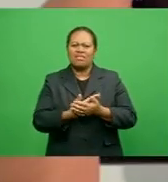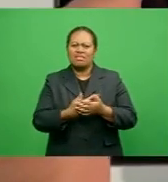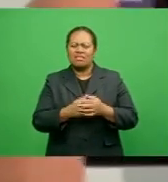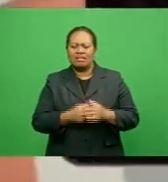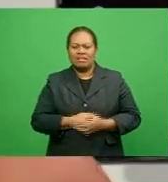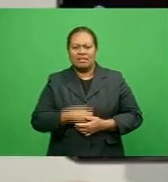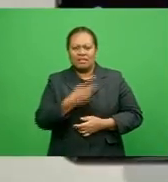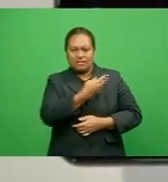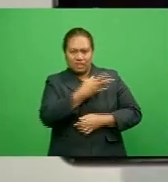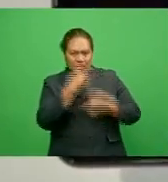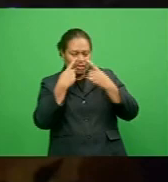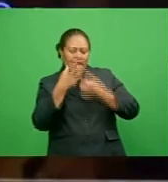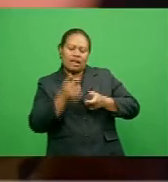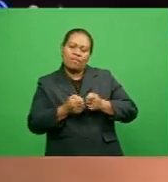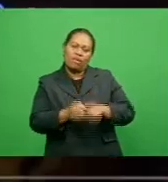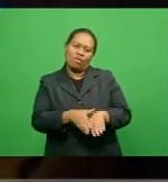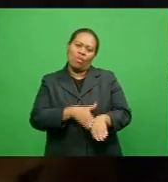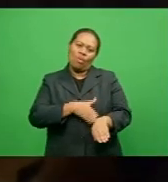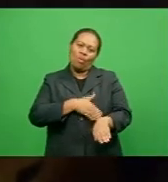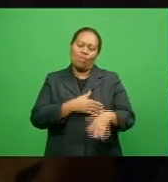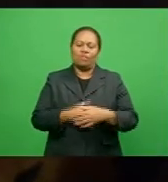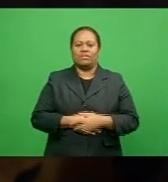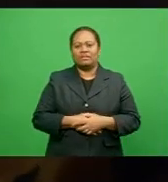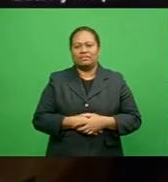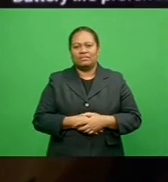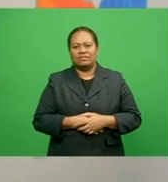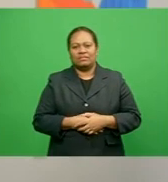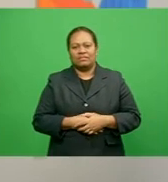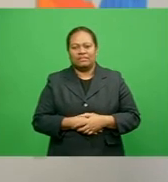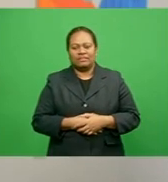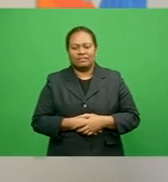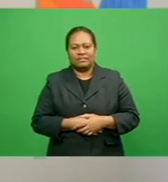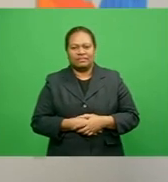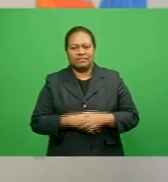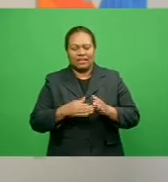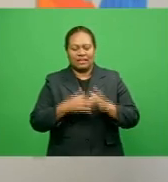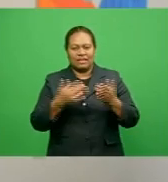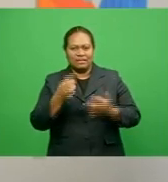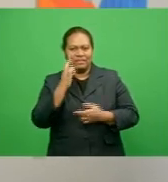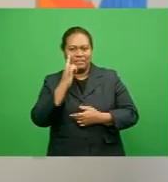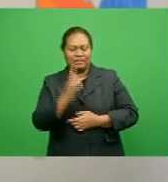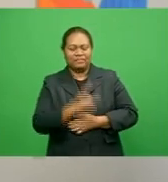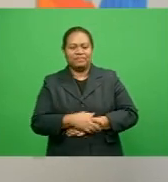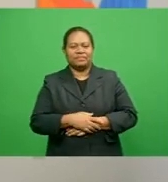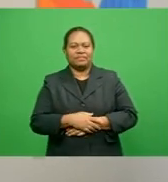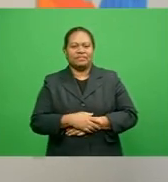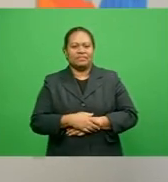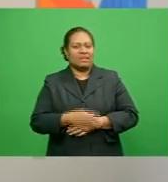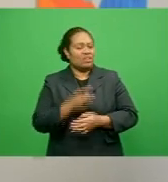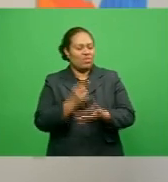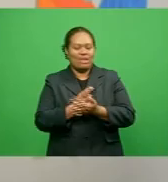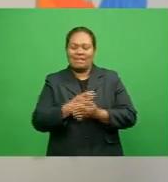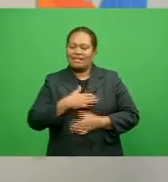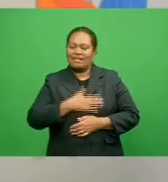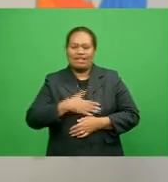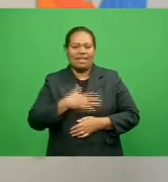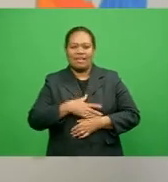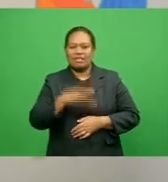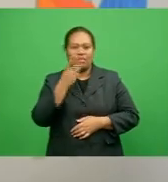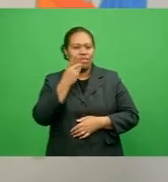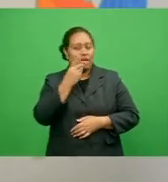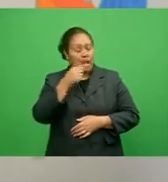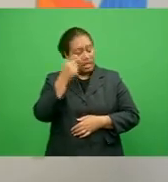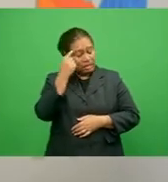will allow you to play longer while avoiding overheating the phone. On the whole, I really like this phone. I think it's the